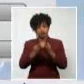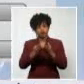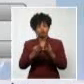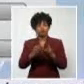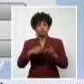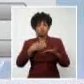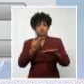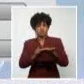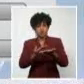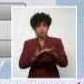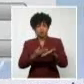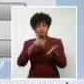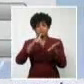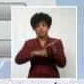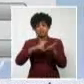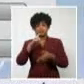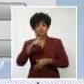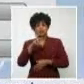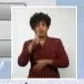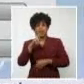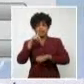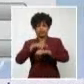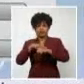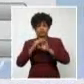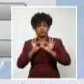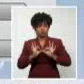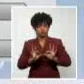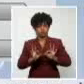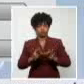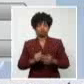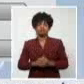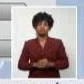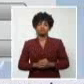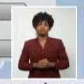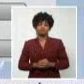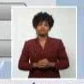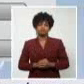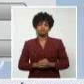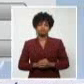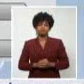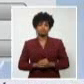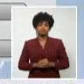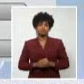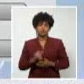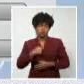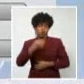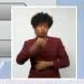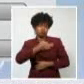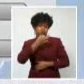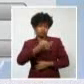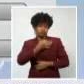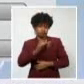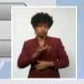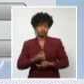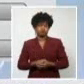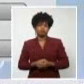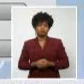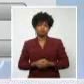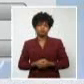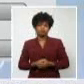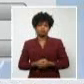In this way, using the PCR laboratory tests in real time, and I